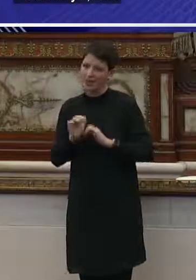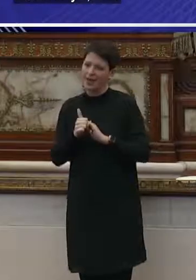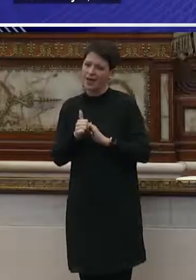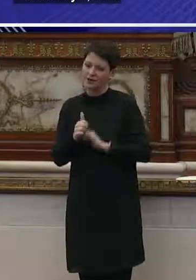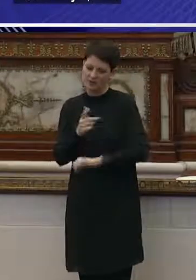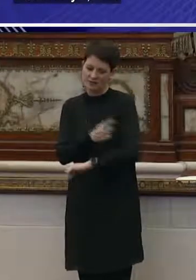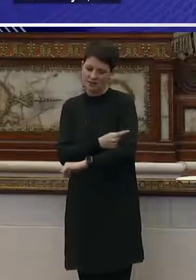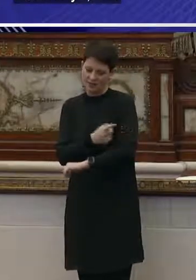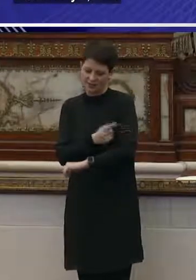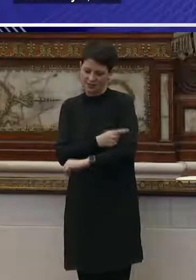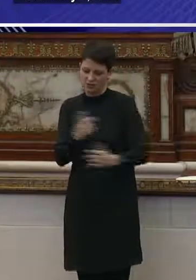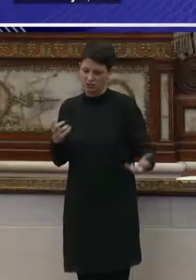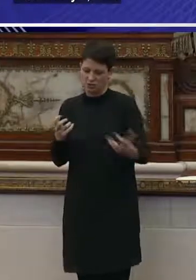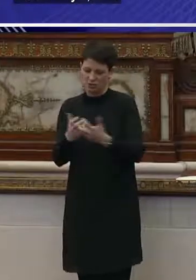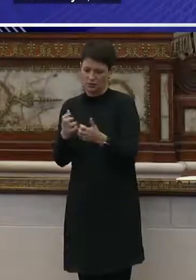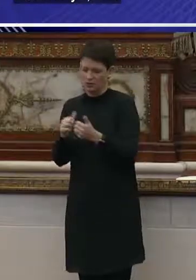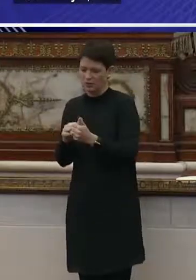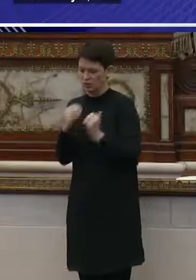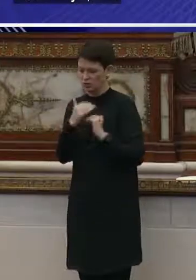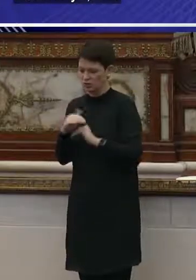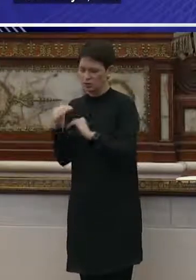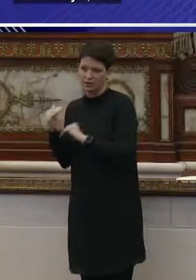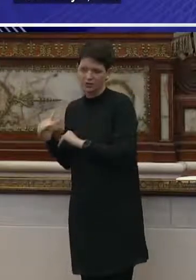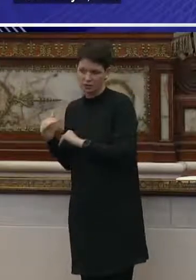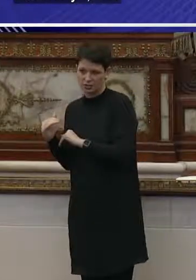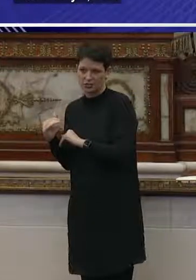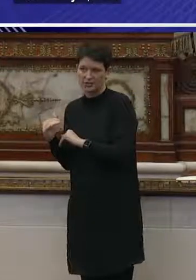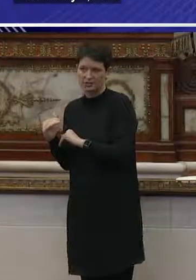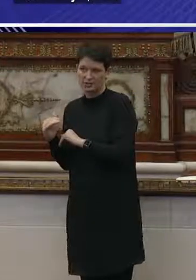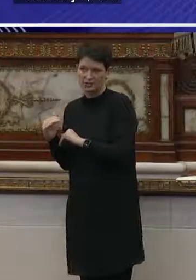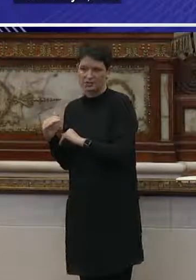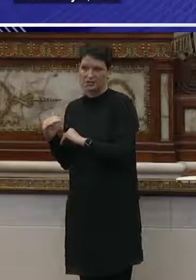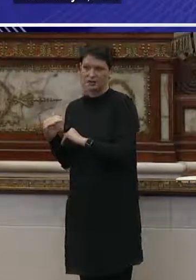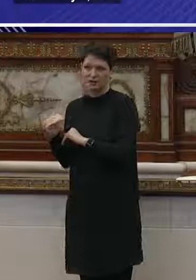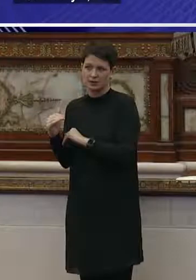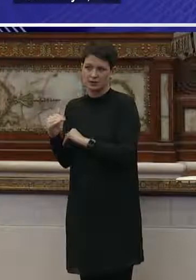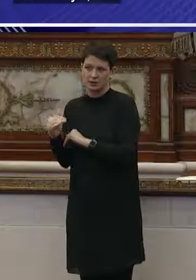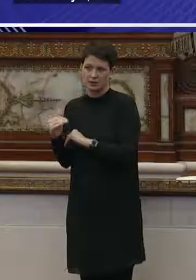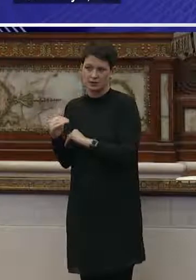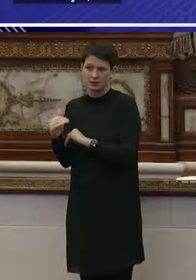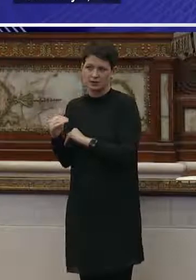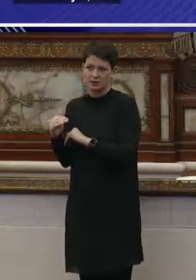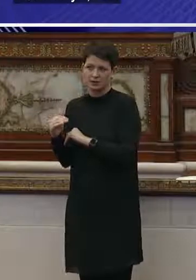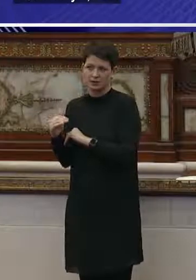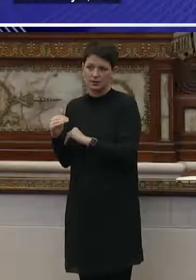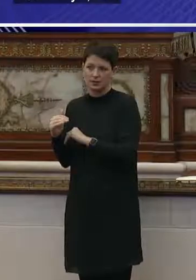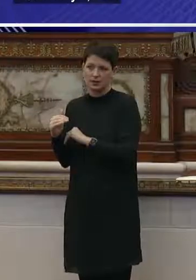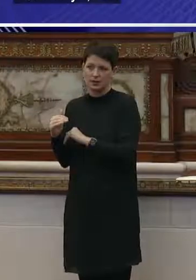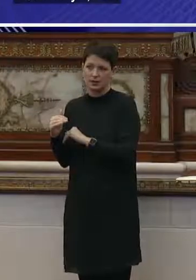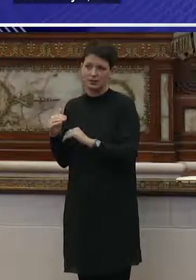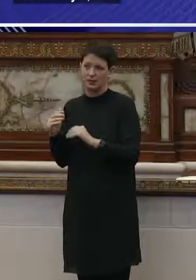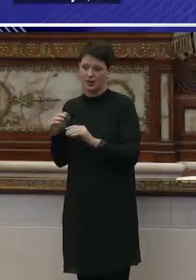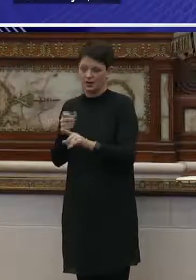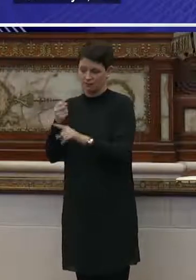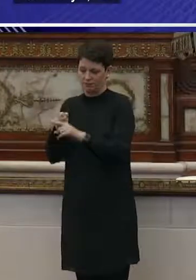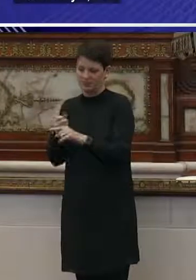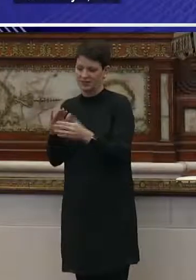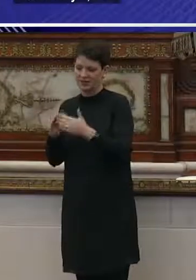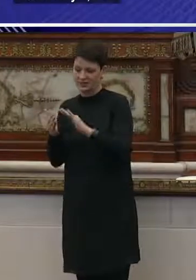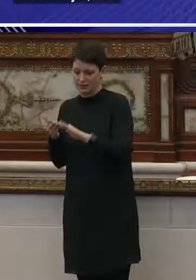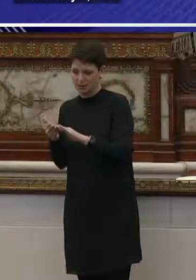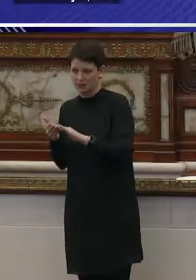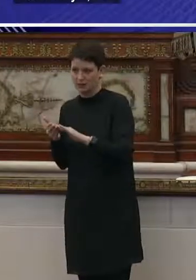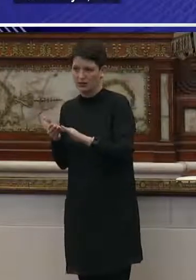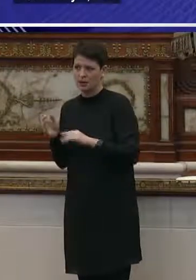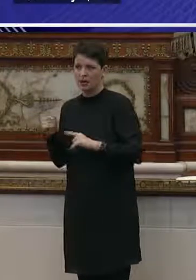vaccination dovetail with the restrictions that has been, rolled back on the city? And when do